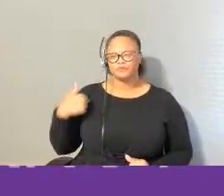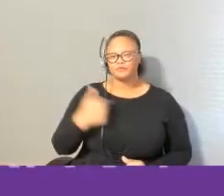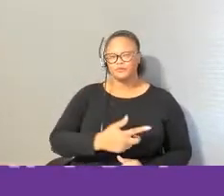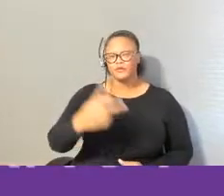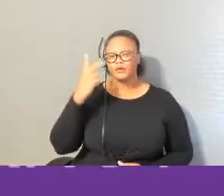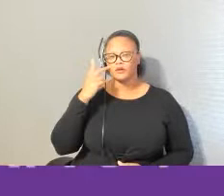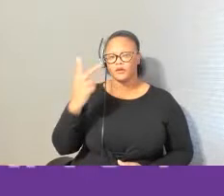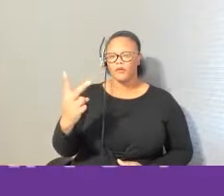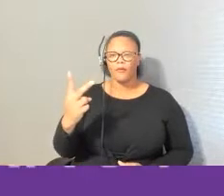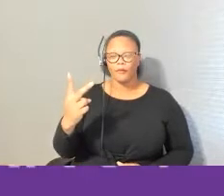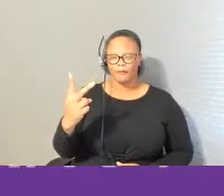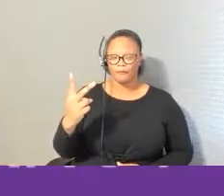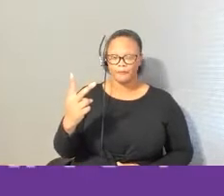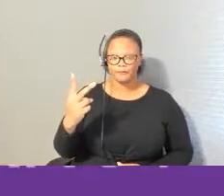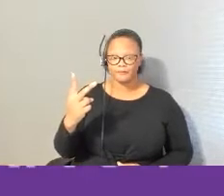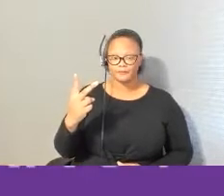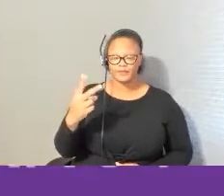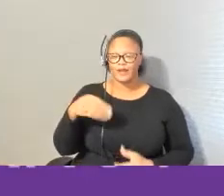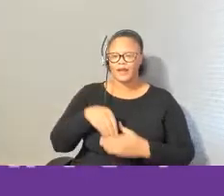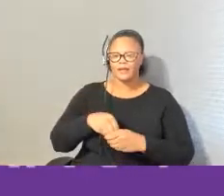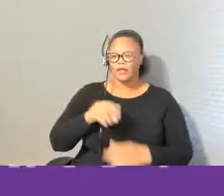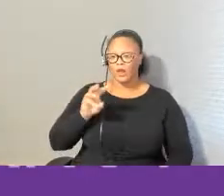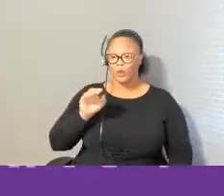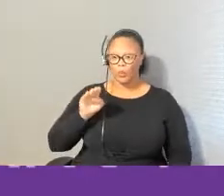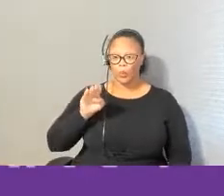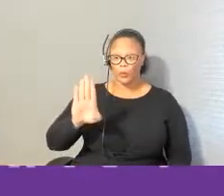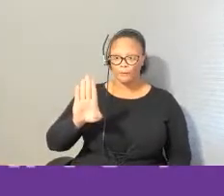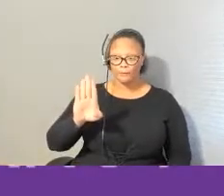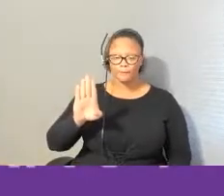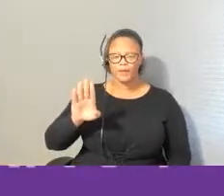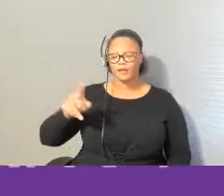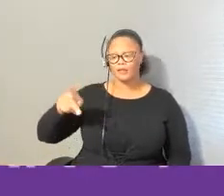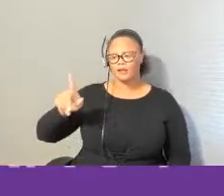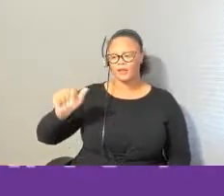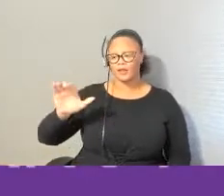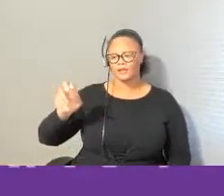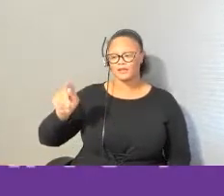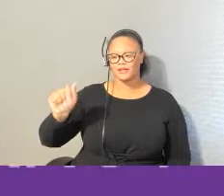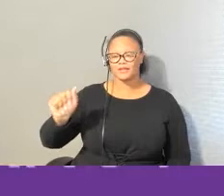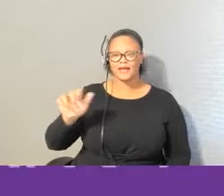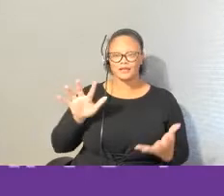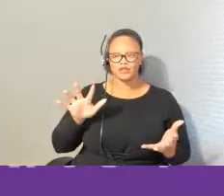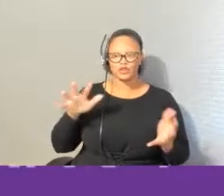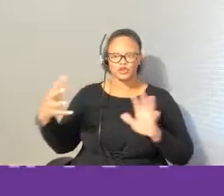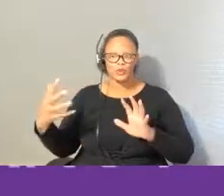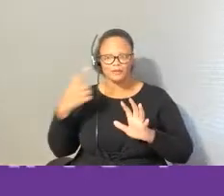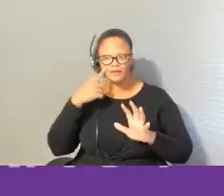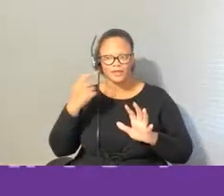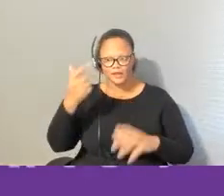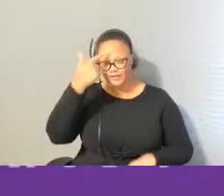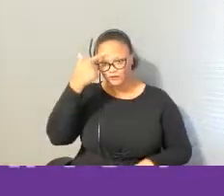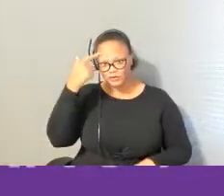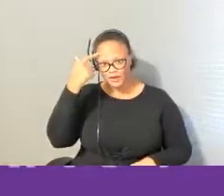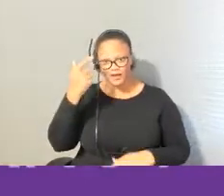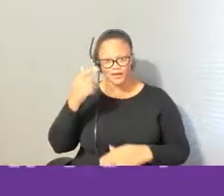in the womb of the pregnant mother and the placenta is disrupted because of traumatic experience, and that cortisol, which is